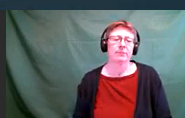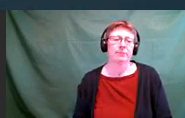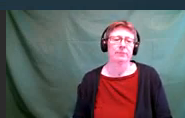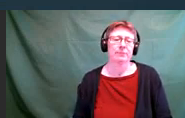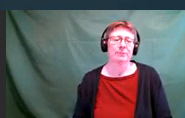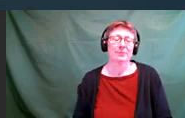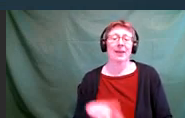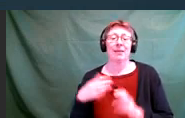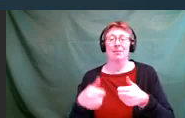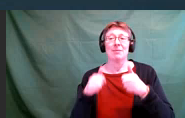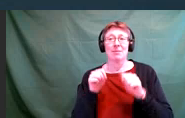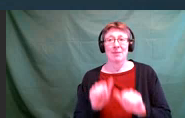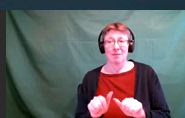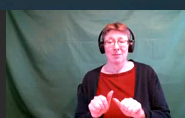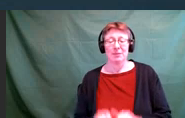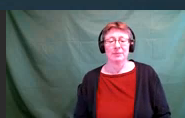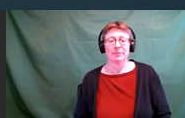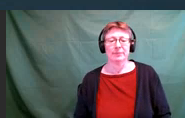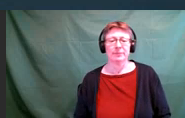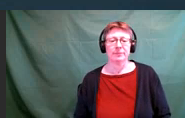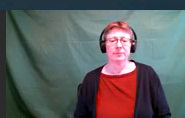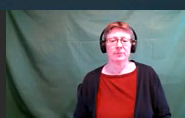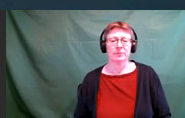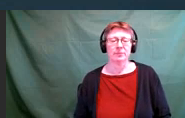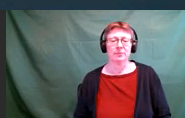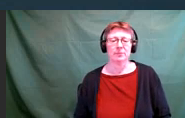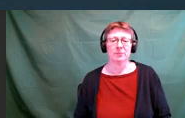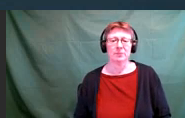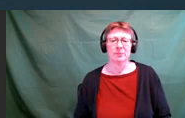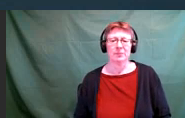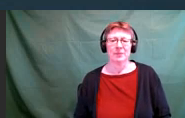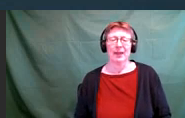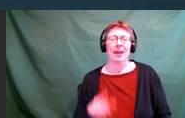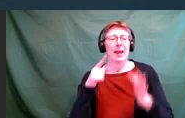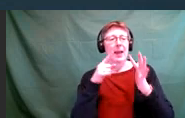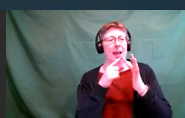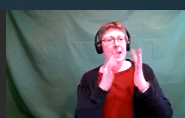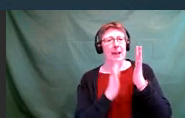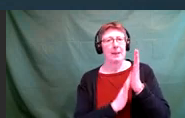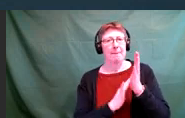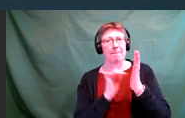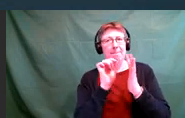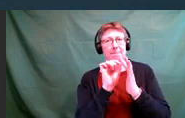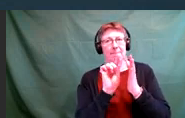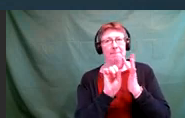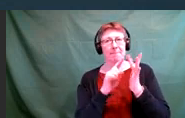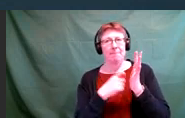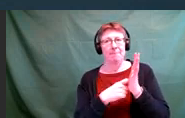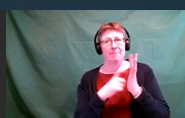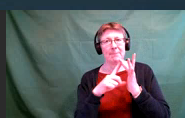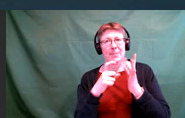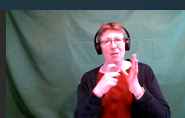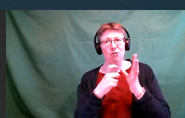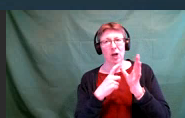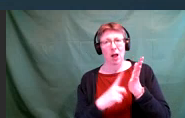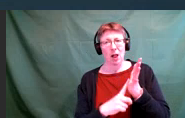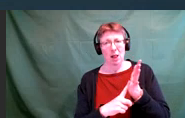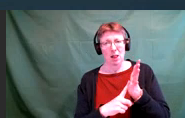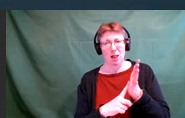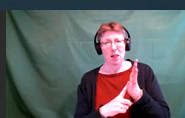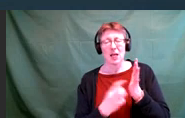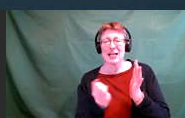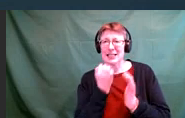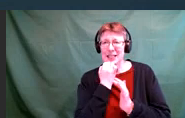There was then quite a lot of empirical data to try and